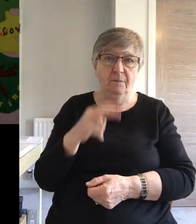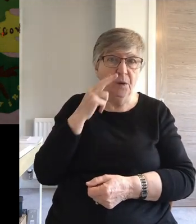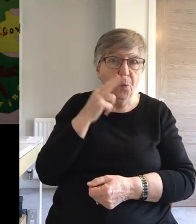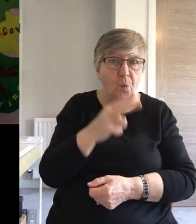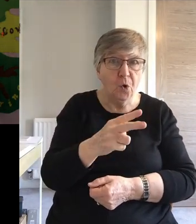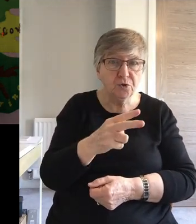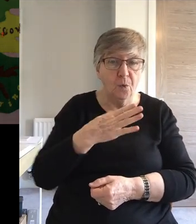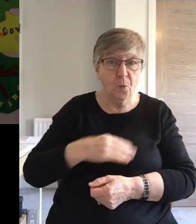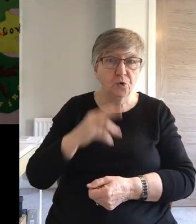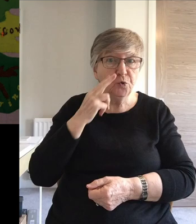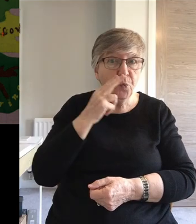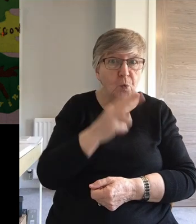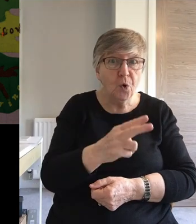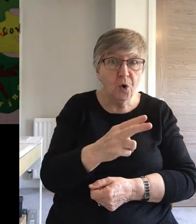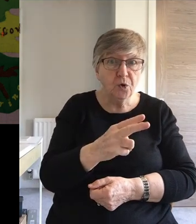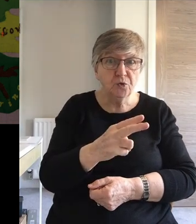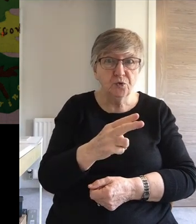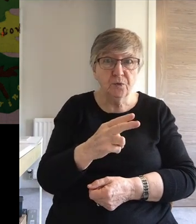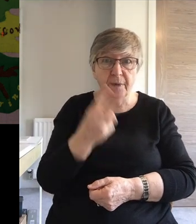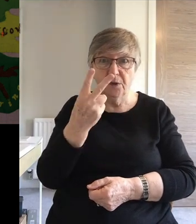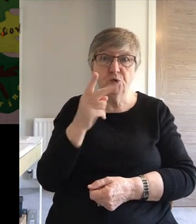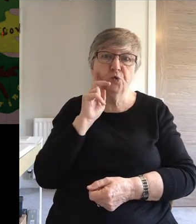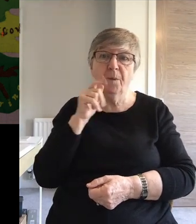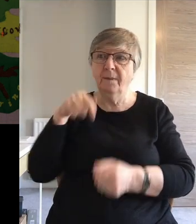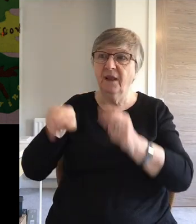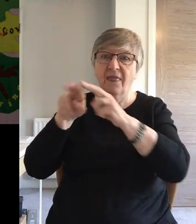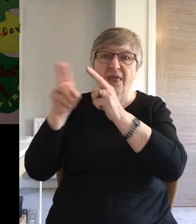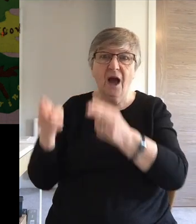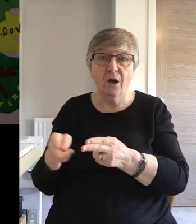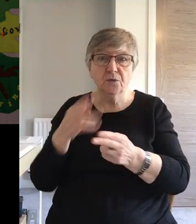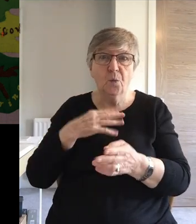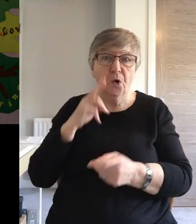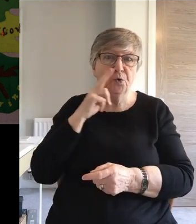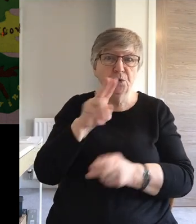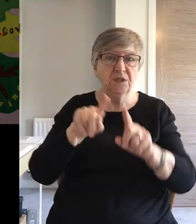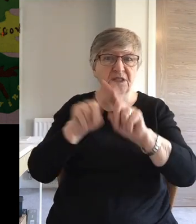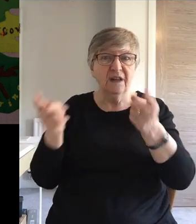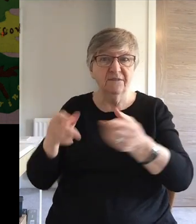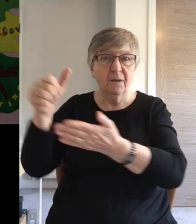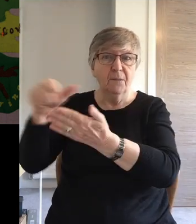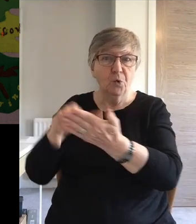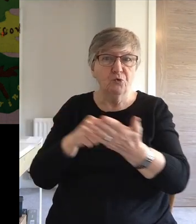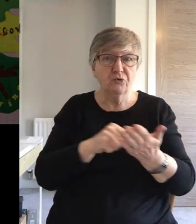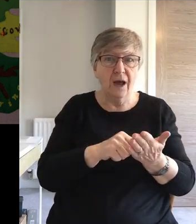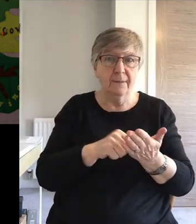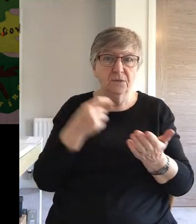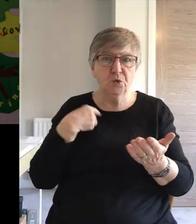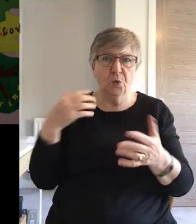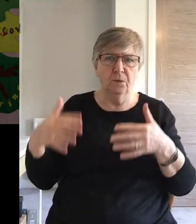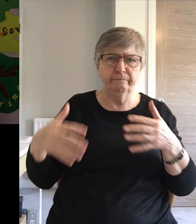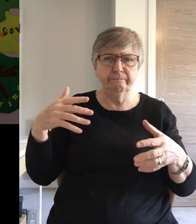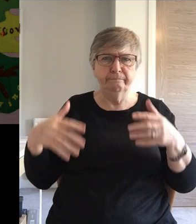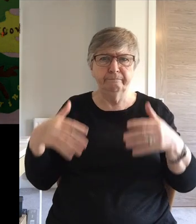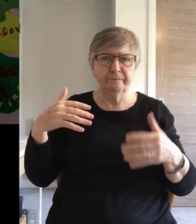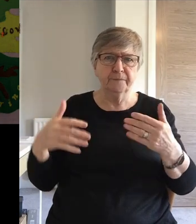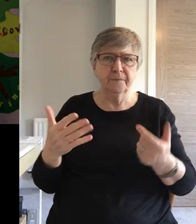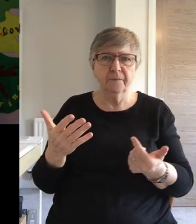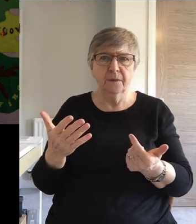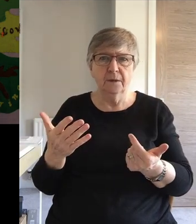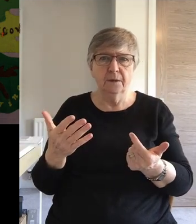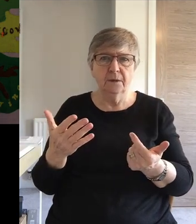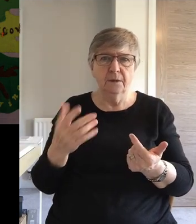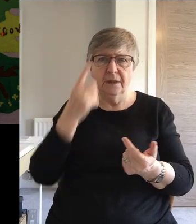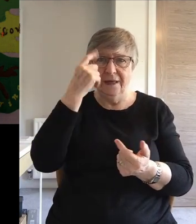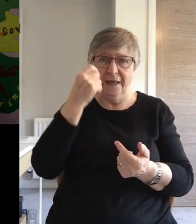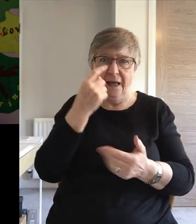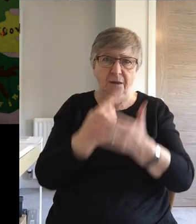been watching or wanting to watch when there's a couple of folk in the house and they want to see different things. And so there's a kind of tension building